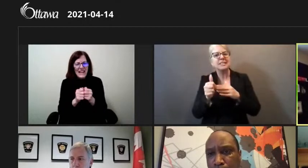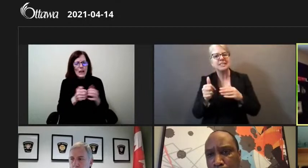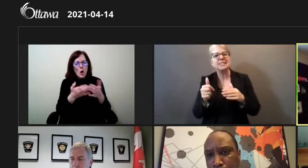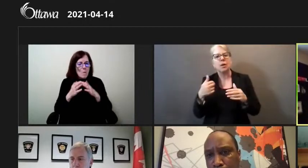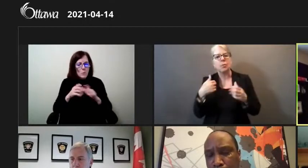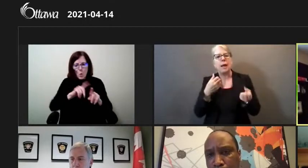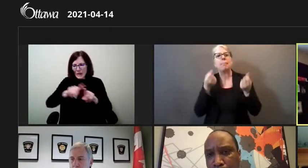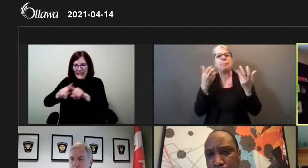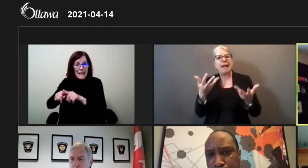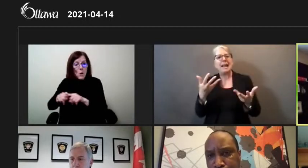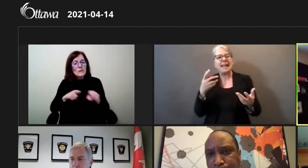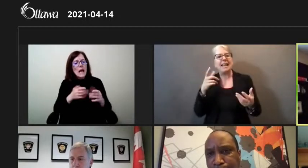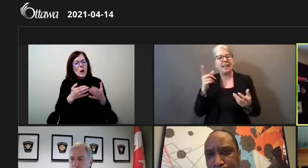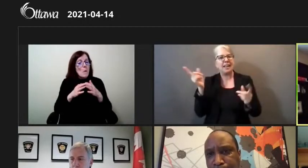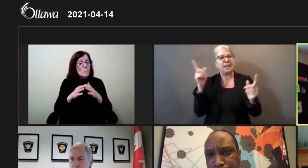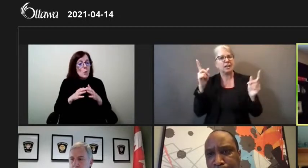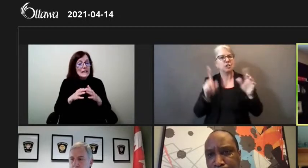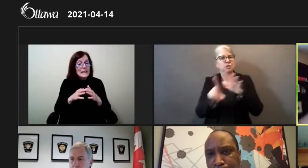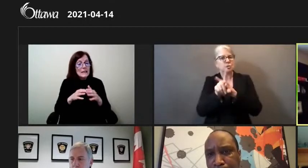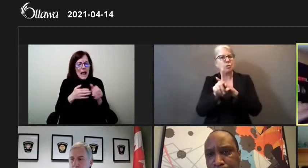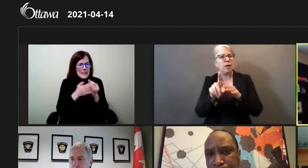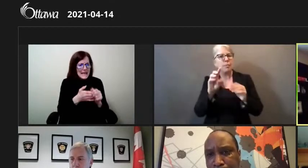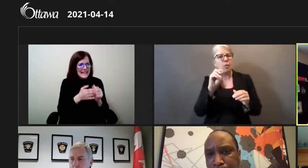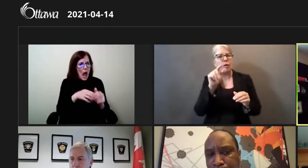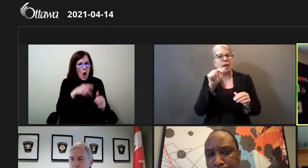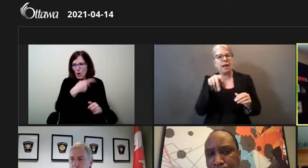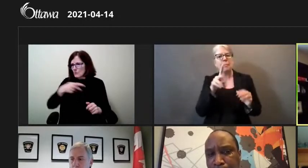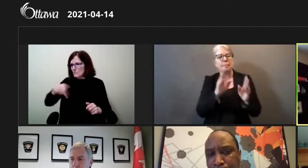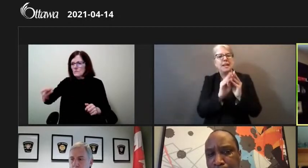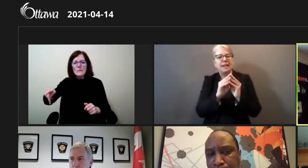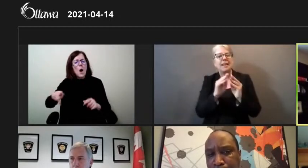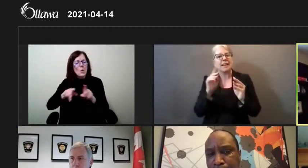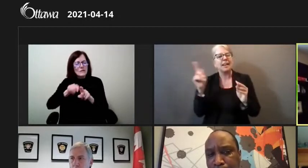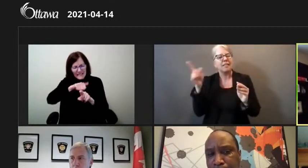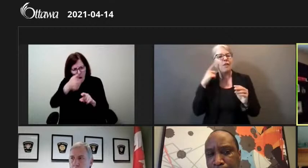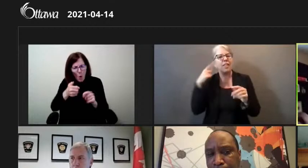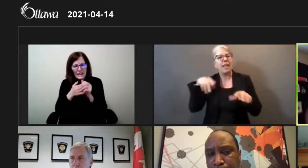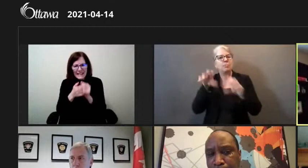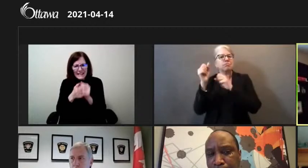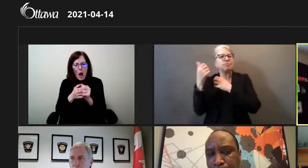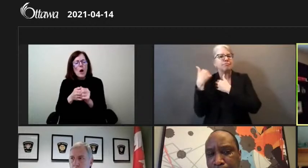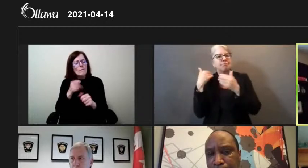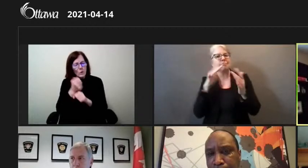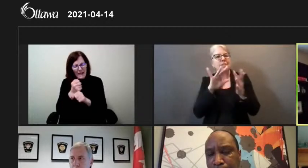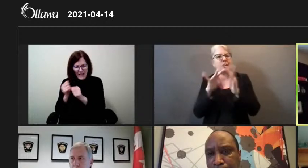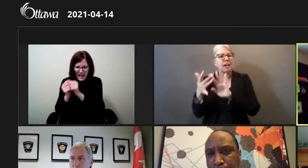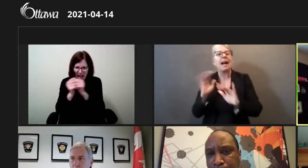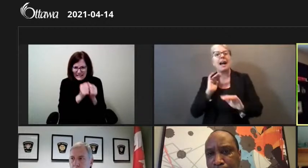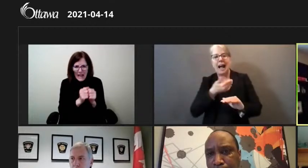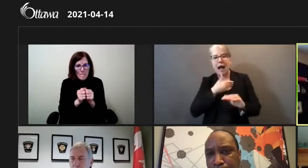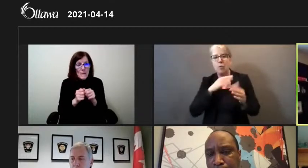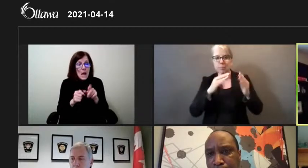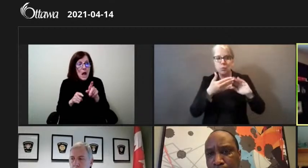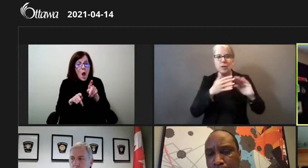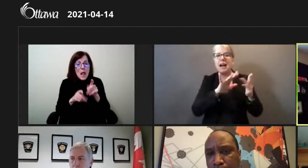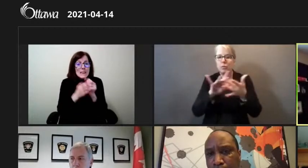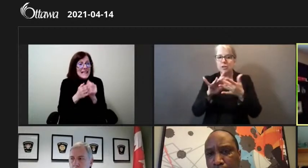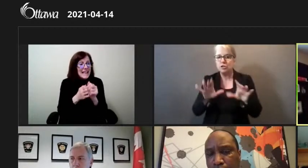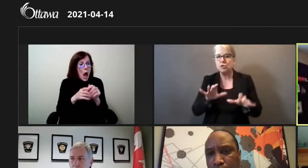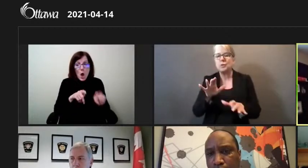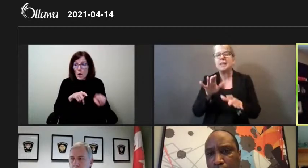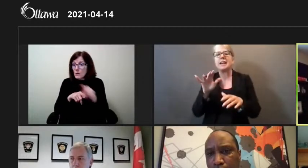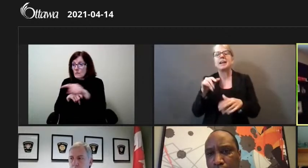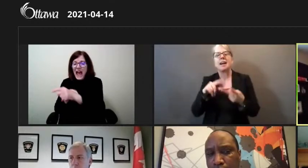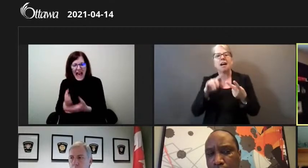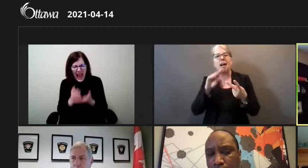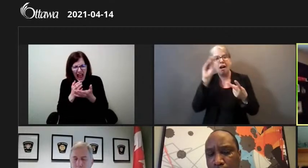of them at the OLIP meeting in terms of them doing the outreach. And certainly our community engagement staff are doing that. The ones from the